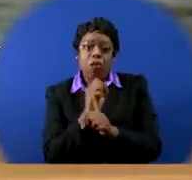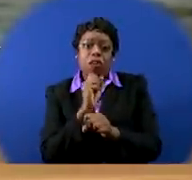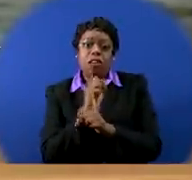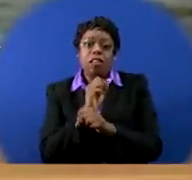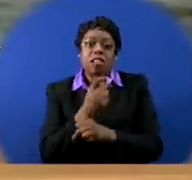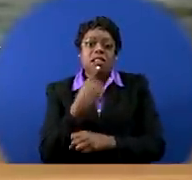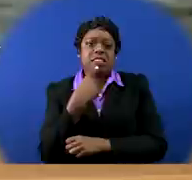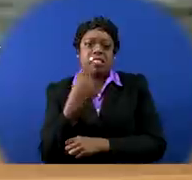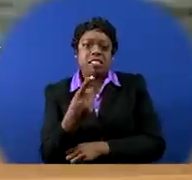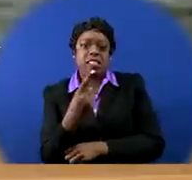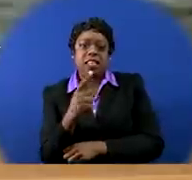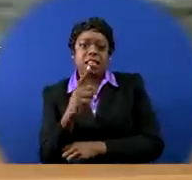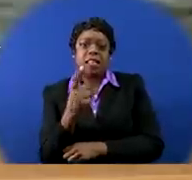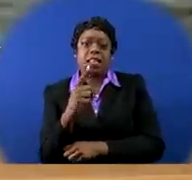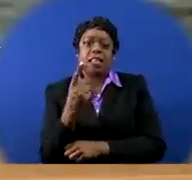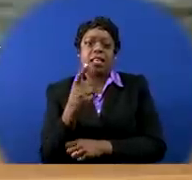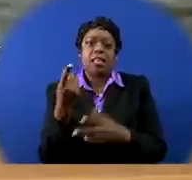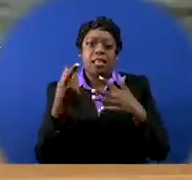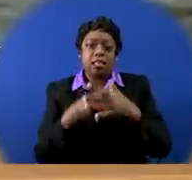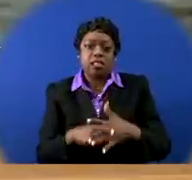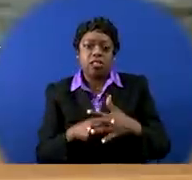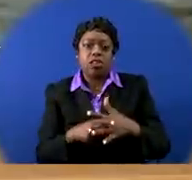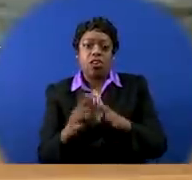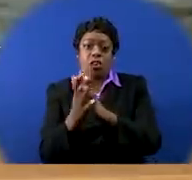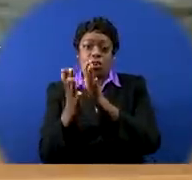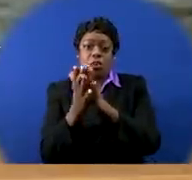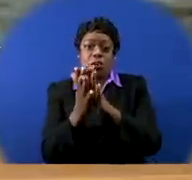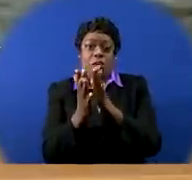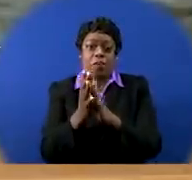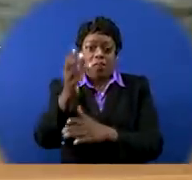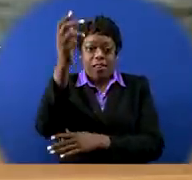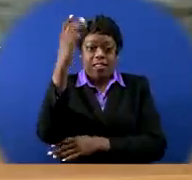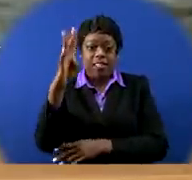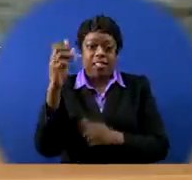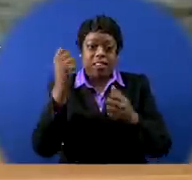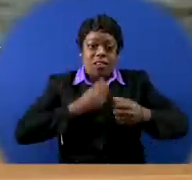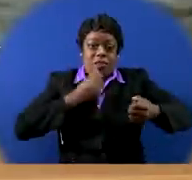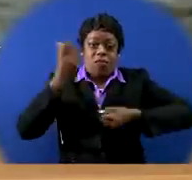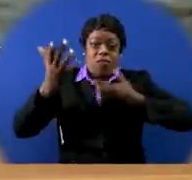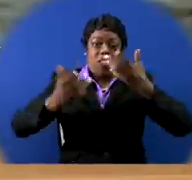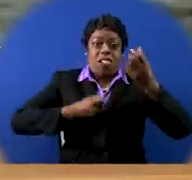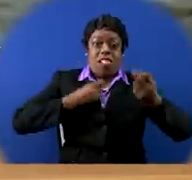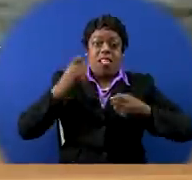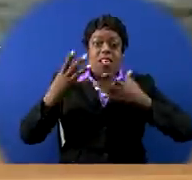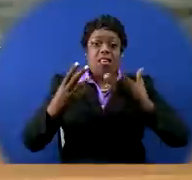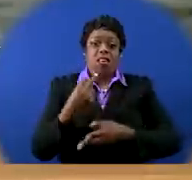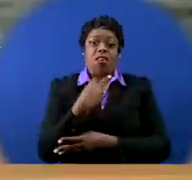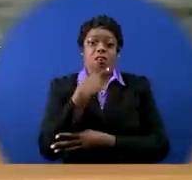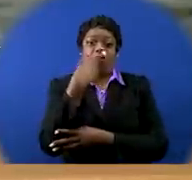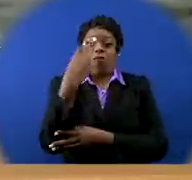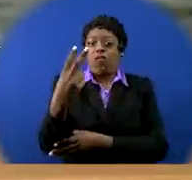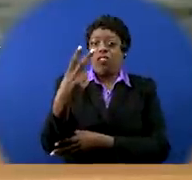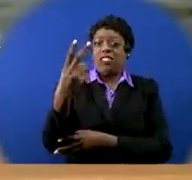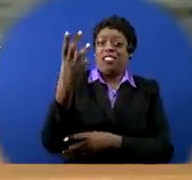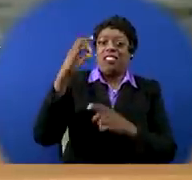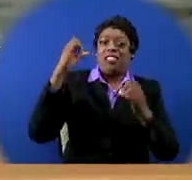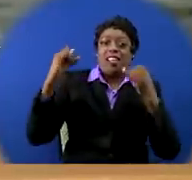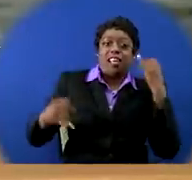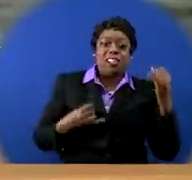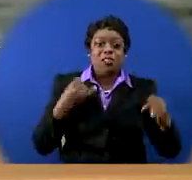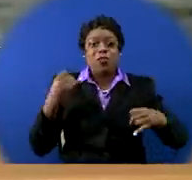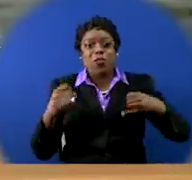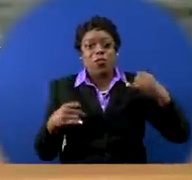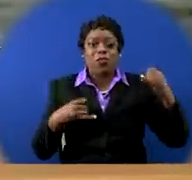37 says, they begin to praise God with loud voices. They're joyfully praising